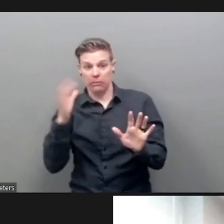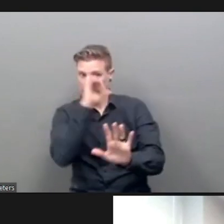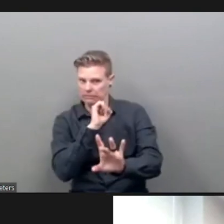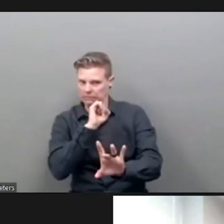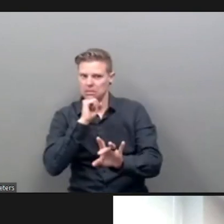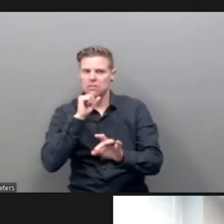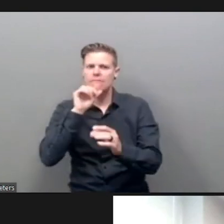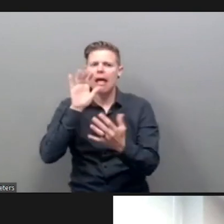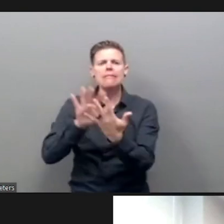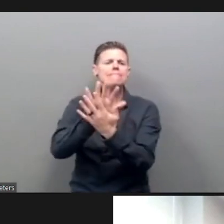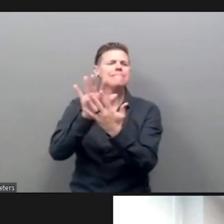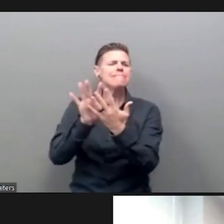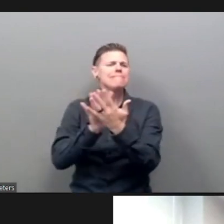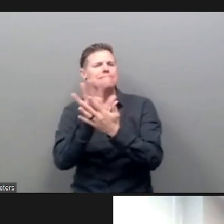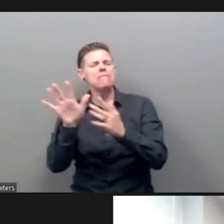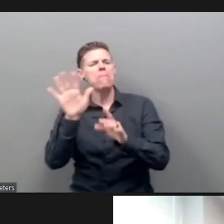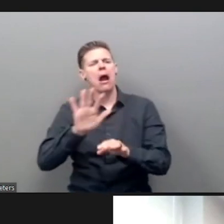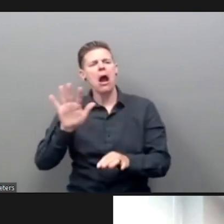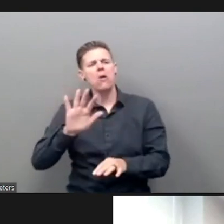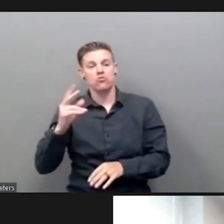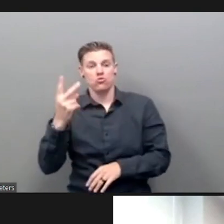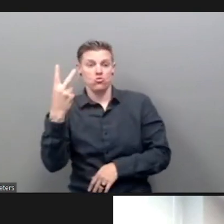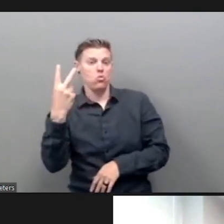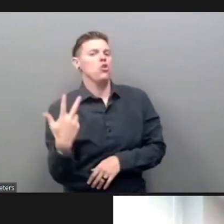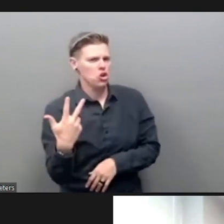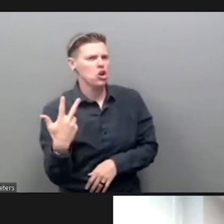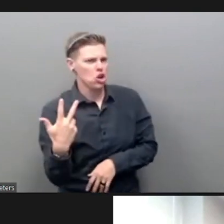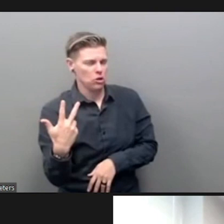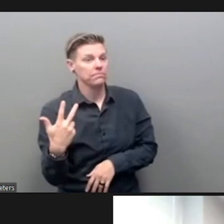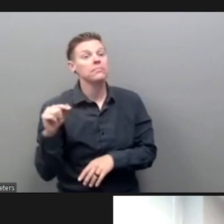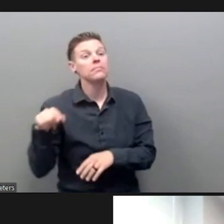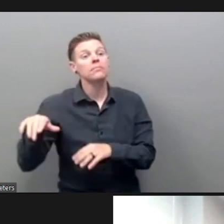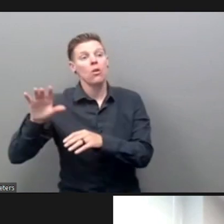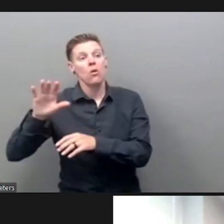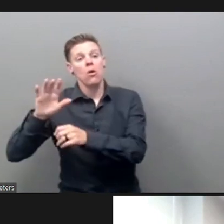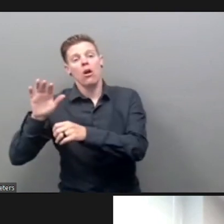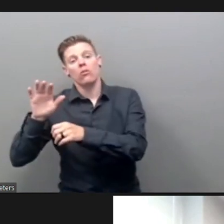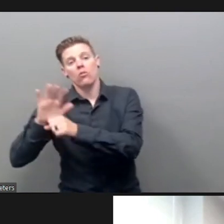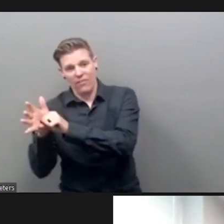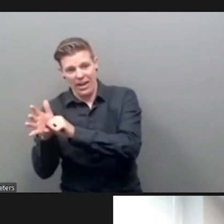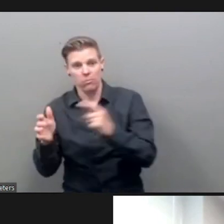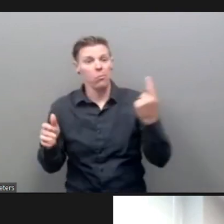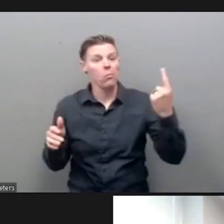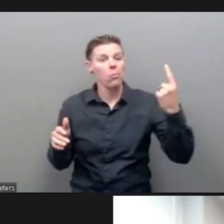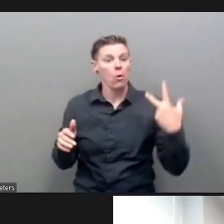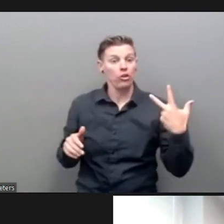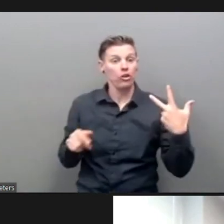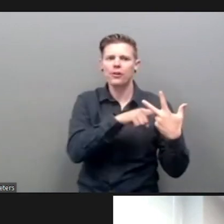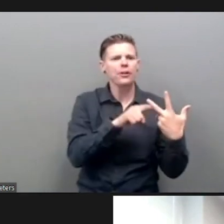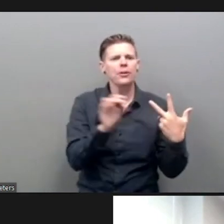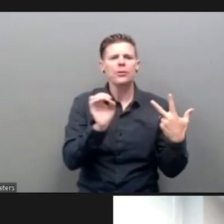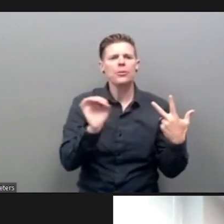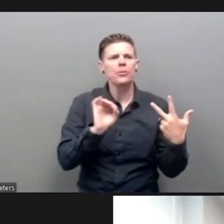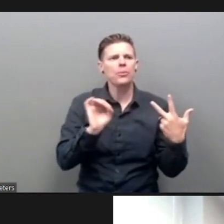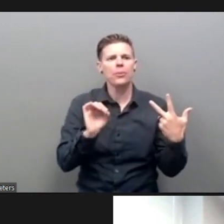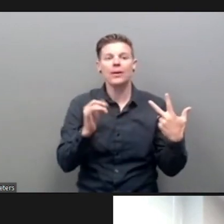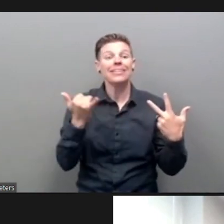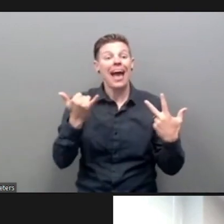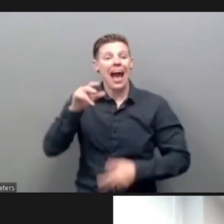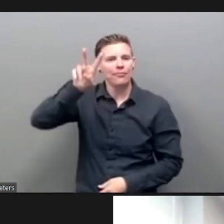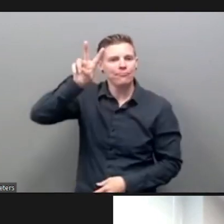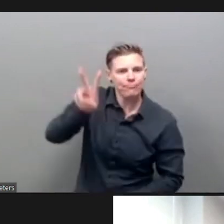people in the hospital had COVID, 1/3 did not. And now that's kind of flipped. Now, 2/3 of the people in the hospital don't have COVID,